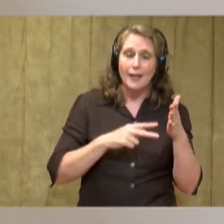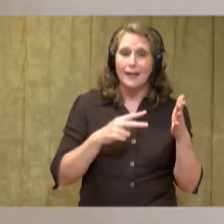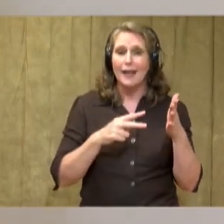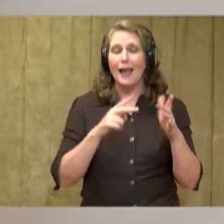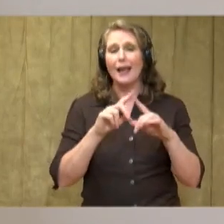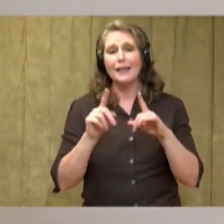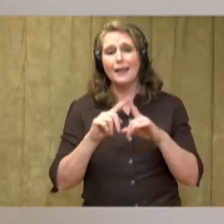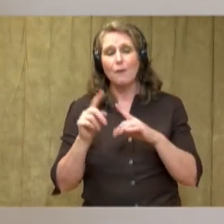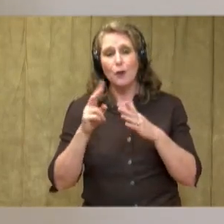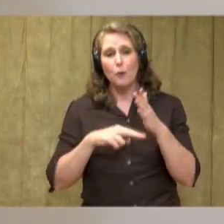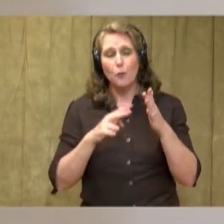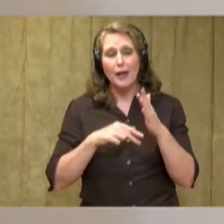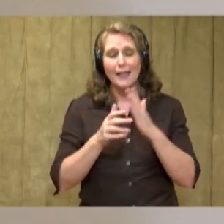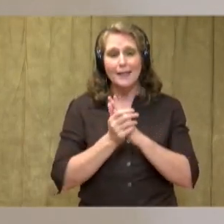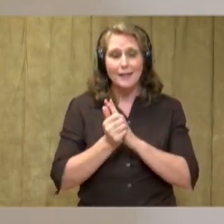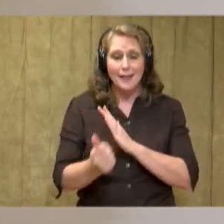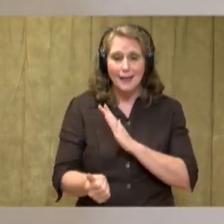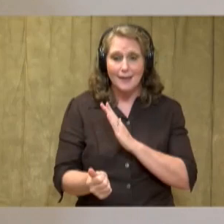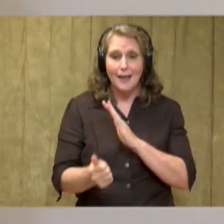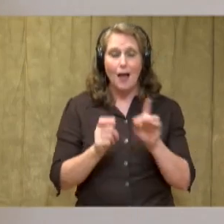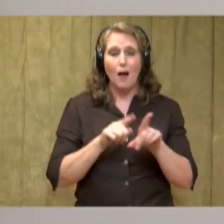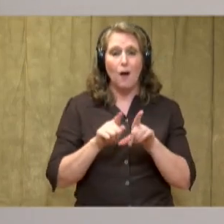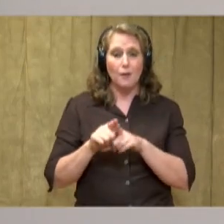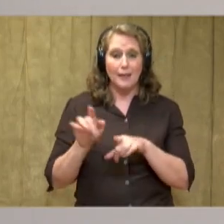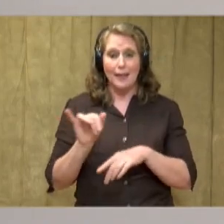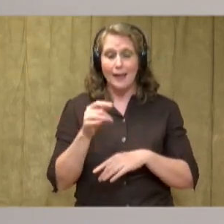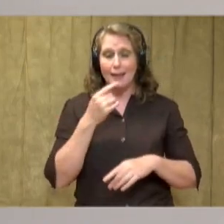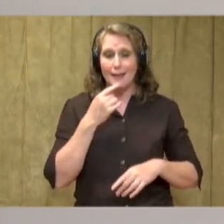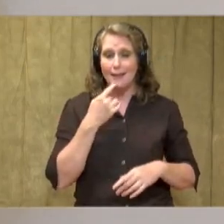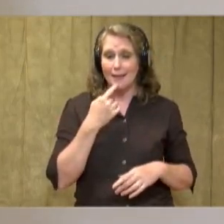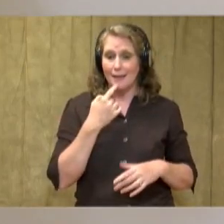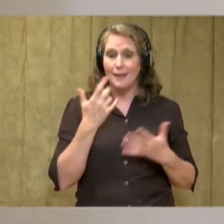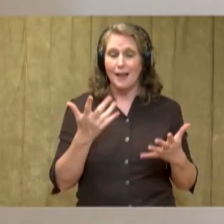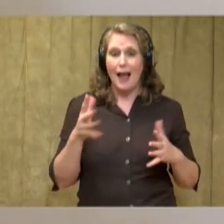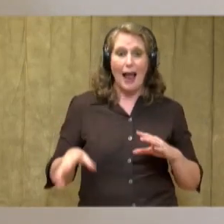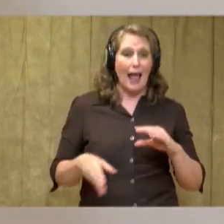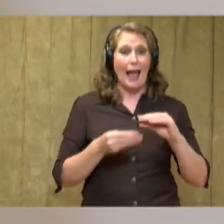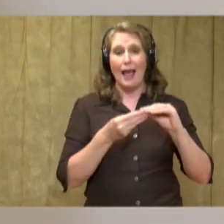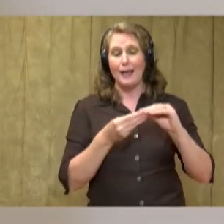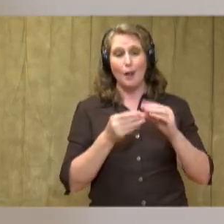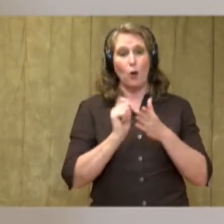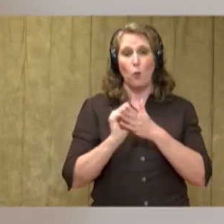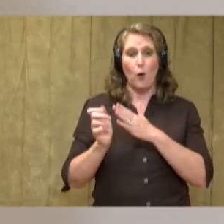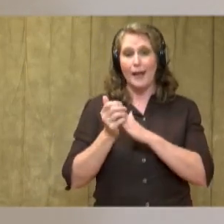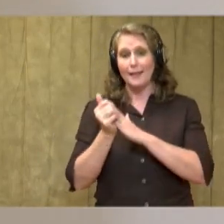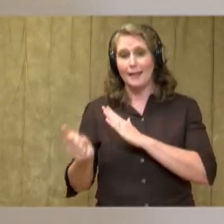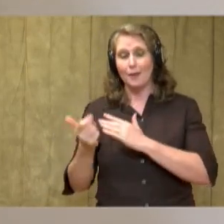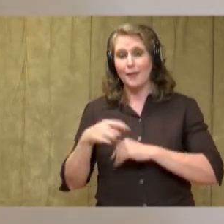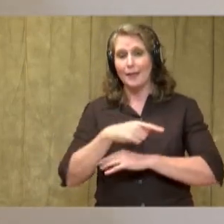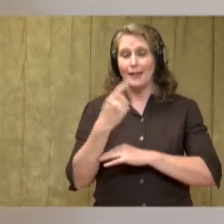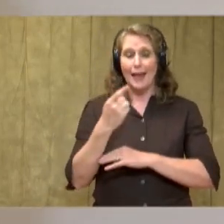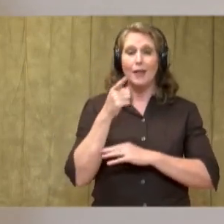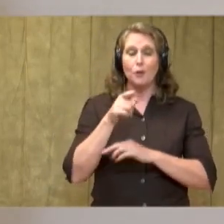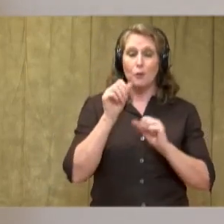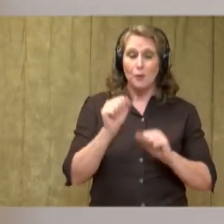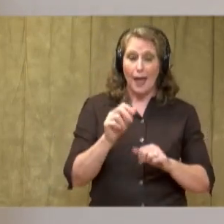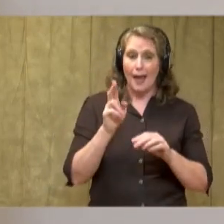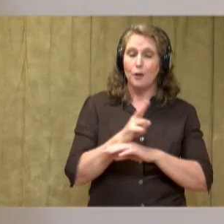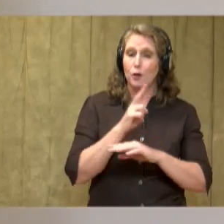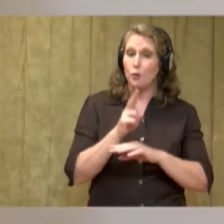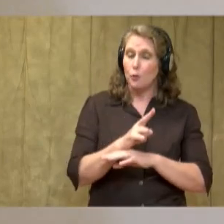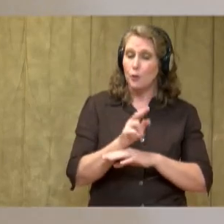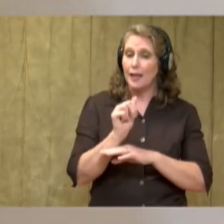and some different reading skills. And I also, like I said, kind of threw in a little bit of a writing skill today as well, because you can